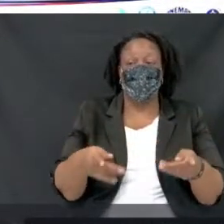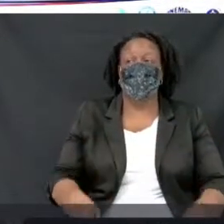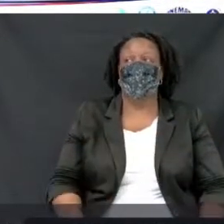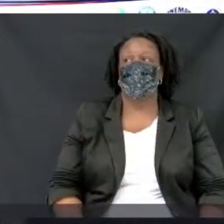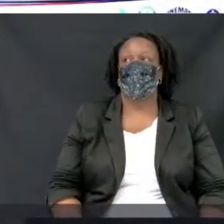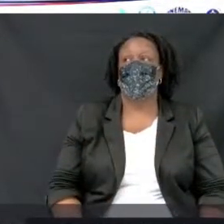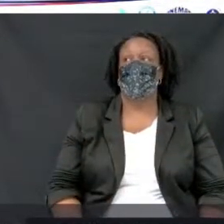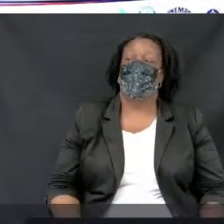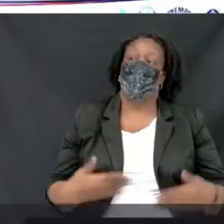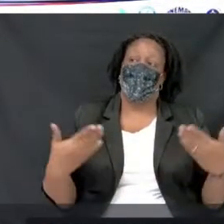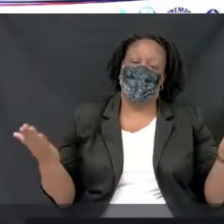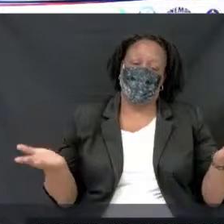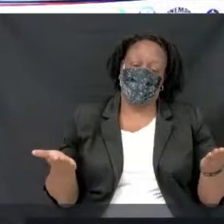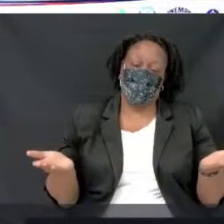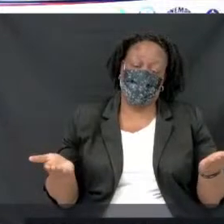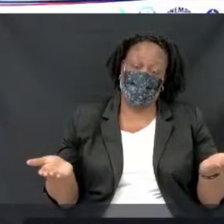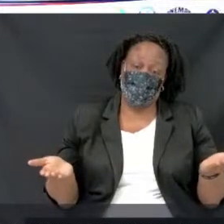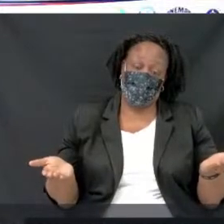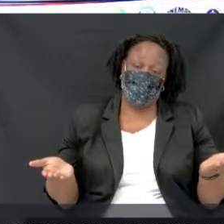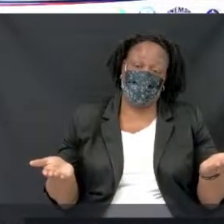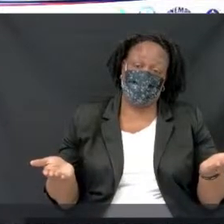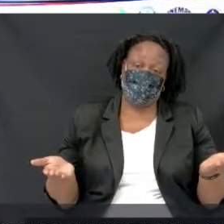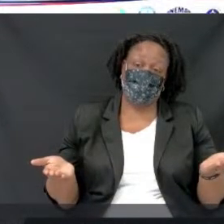here is